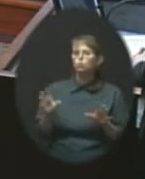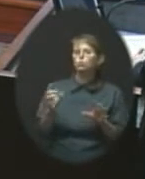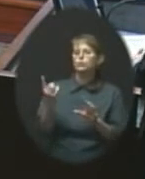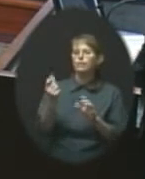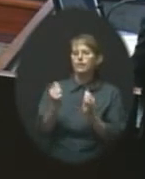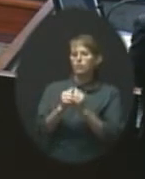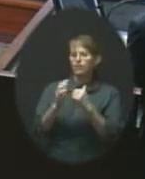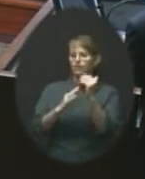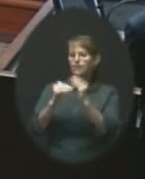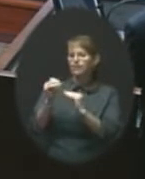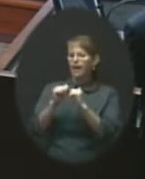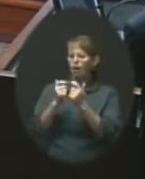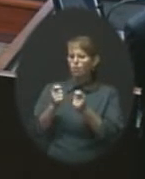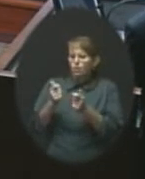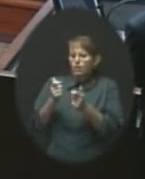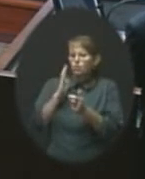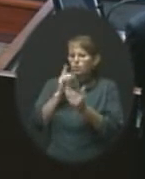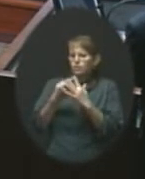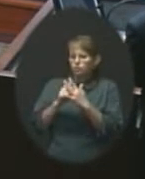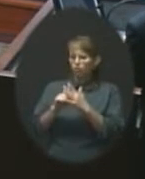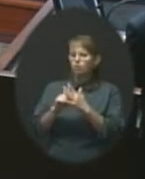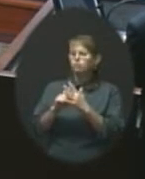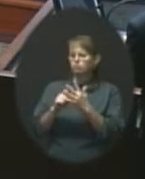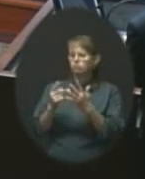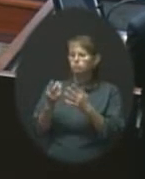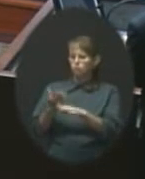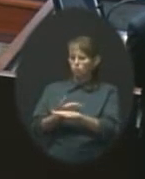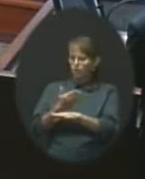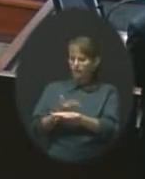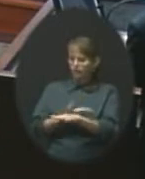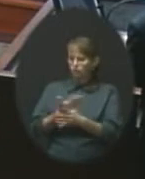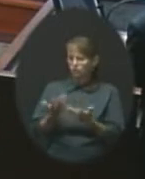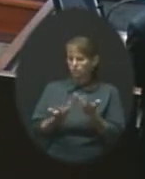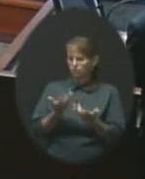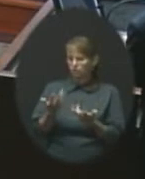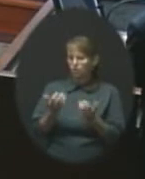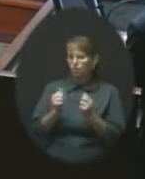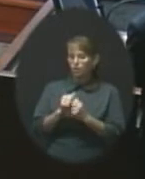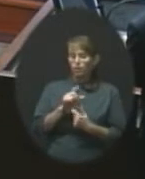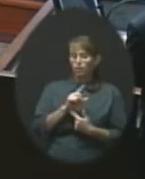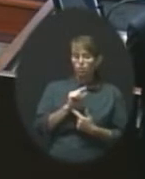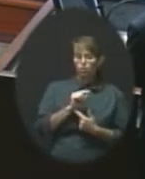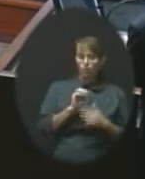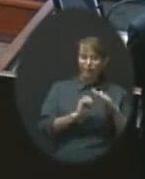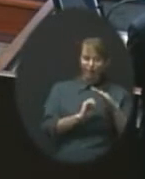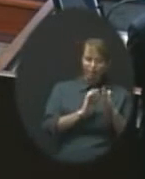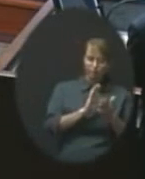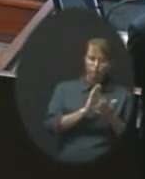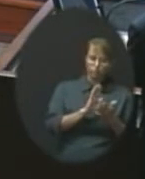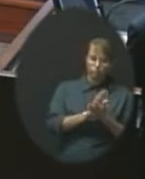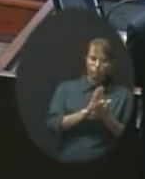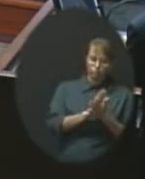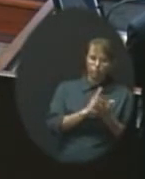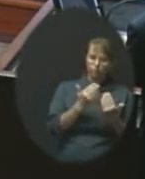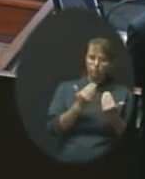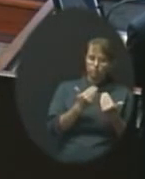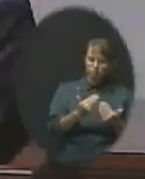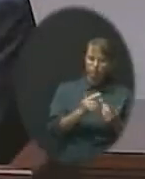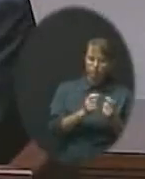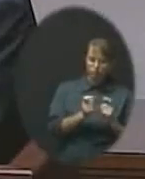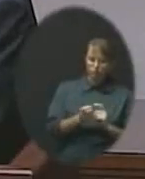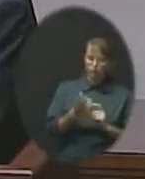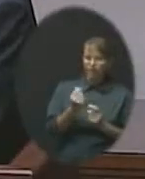change? What do you anticipate with that, with 20 elementary schools getting changes and everything else? I